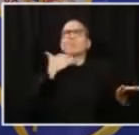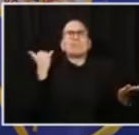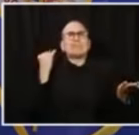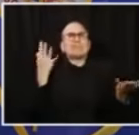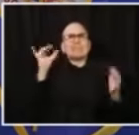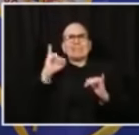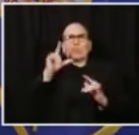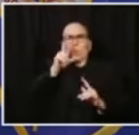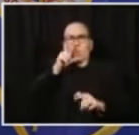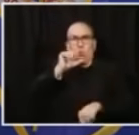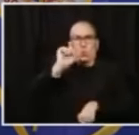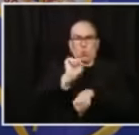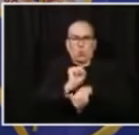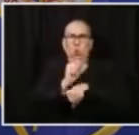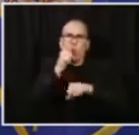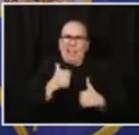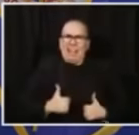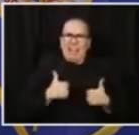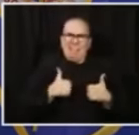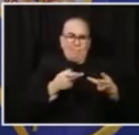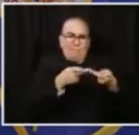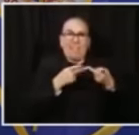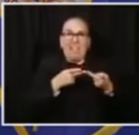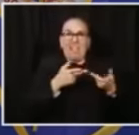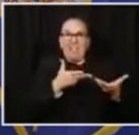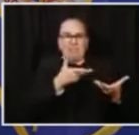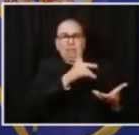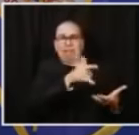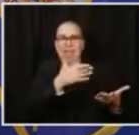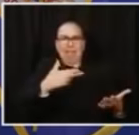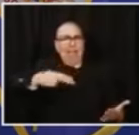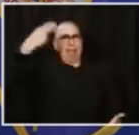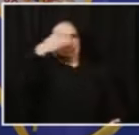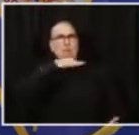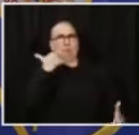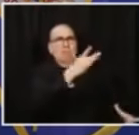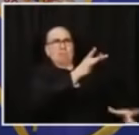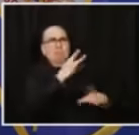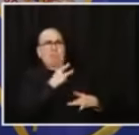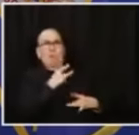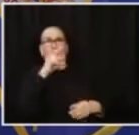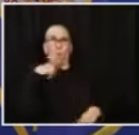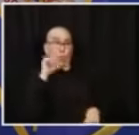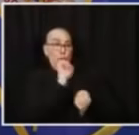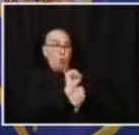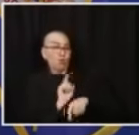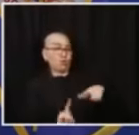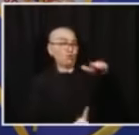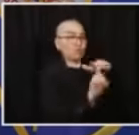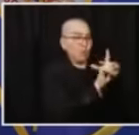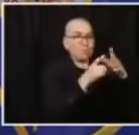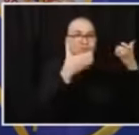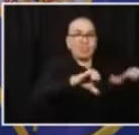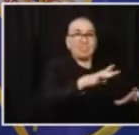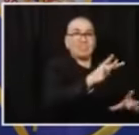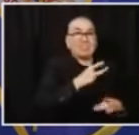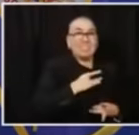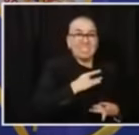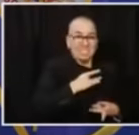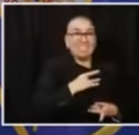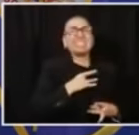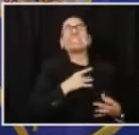with a higher risk of transmission of COVID. Risk of severe morbidity and mortality, those individuals who have experienced